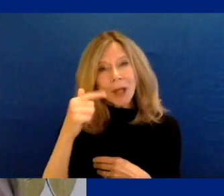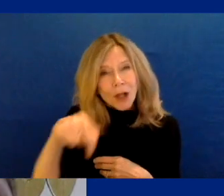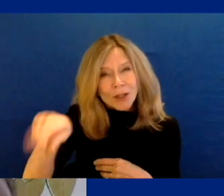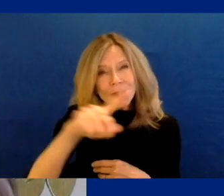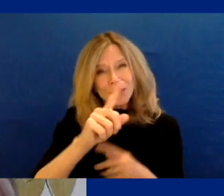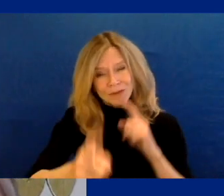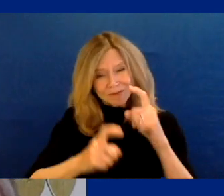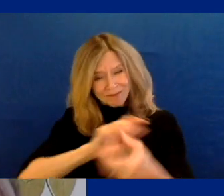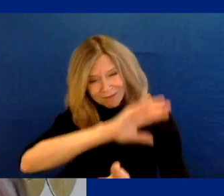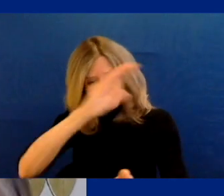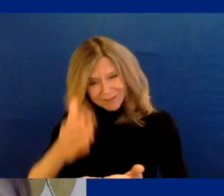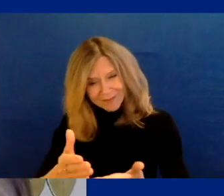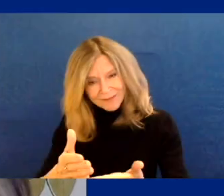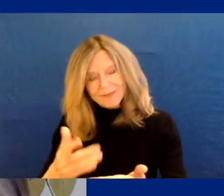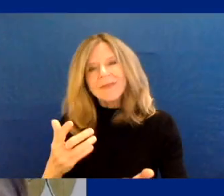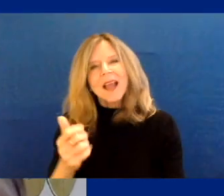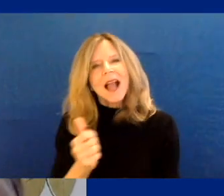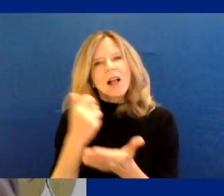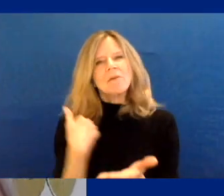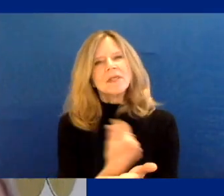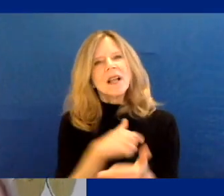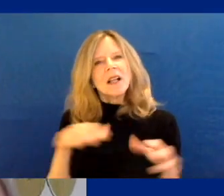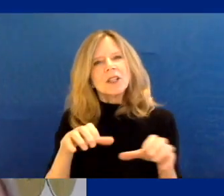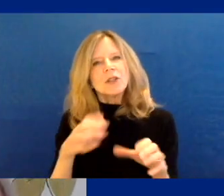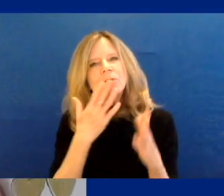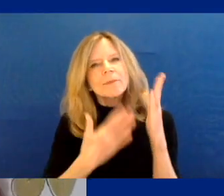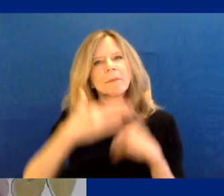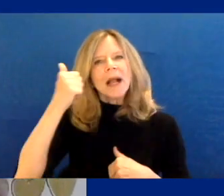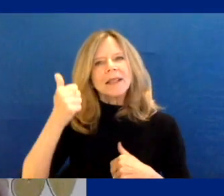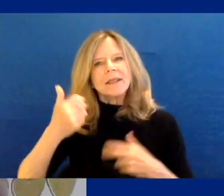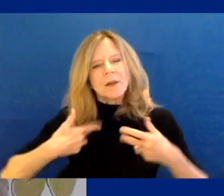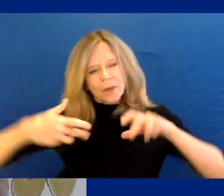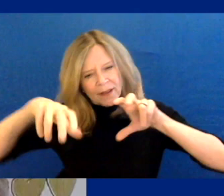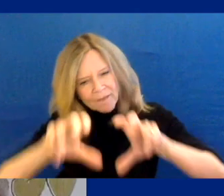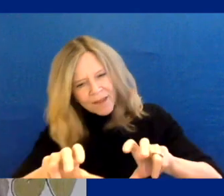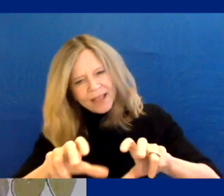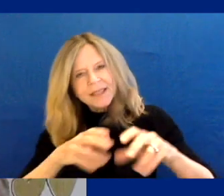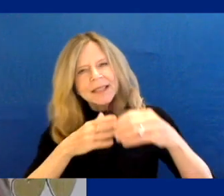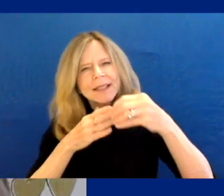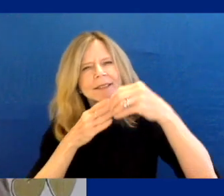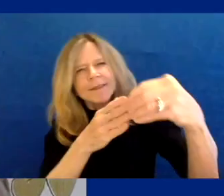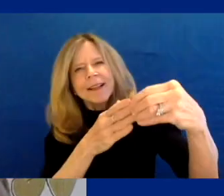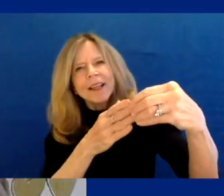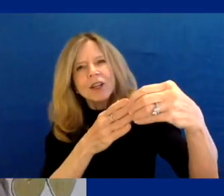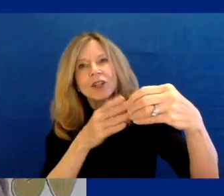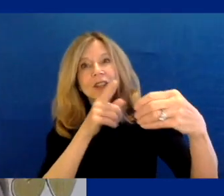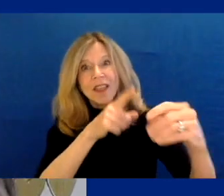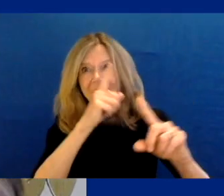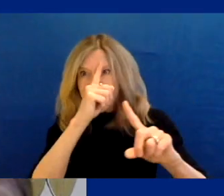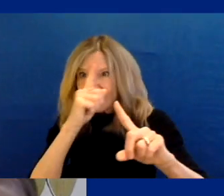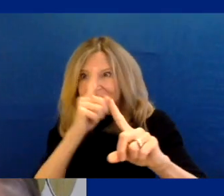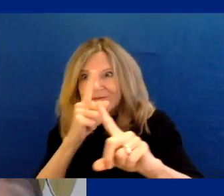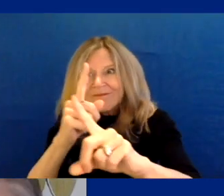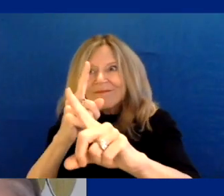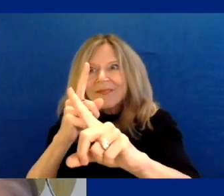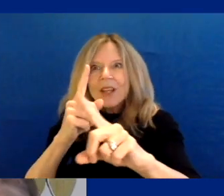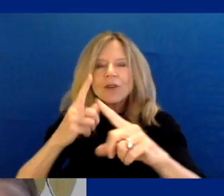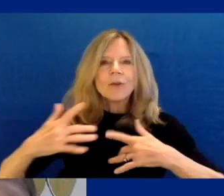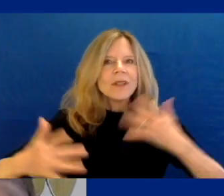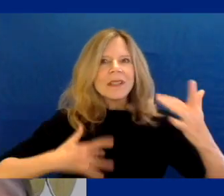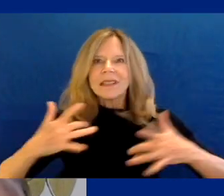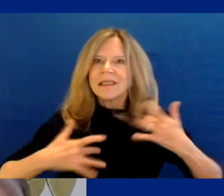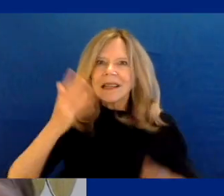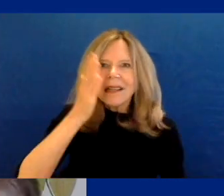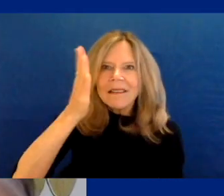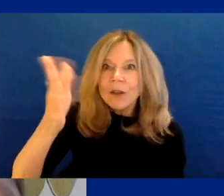generosity, the foundation can do what it does best, investing in dynamic leaders on a journey towards a vibrant